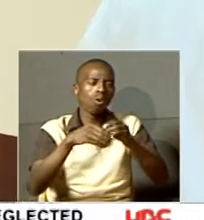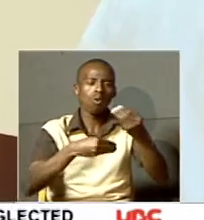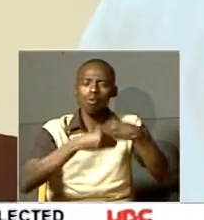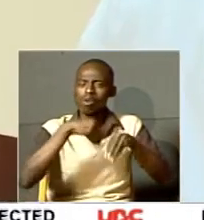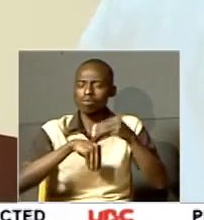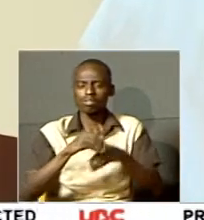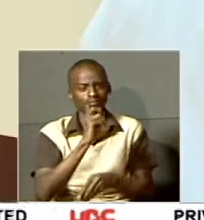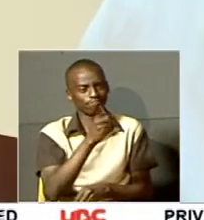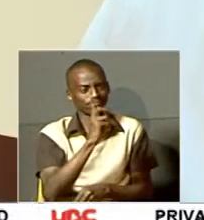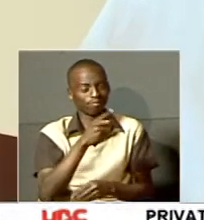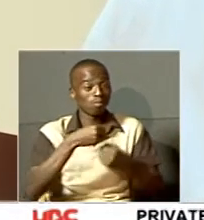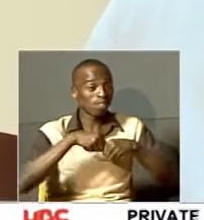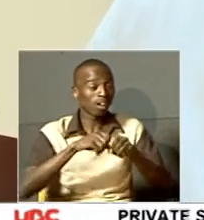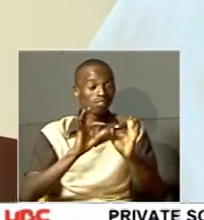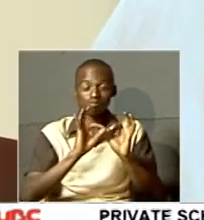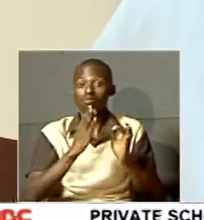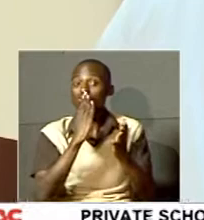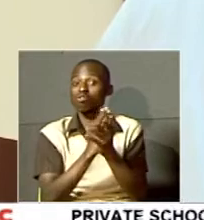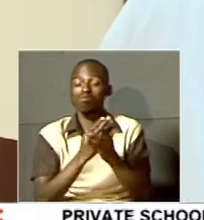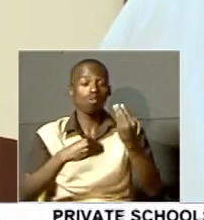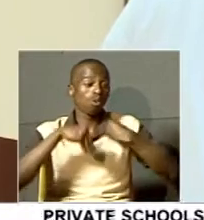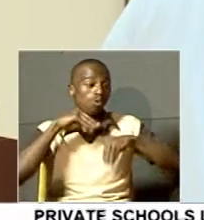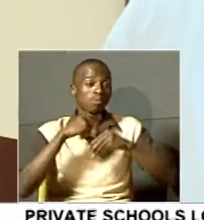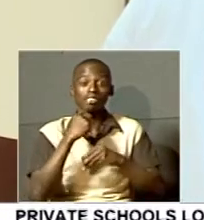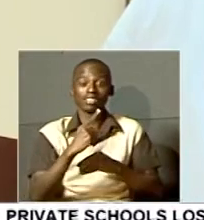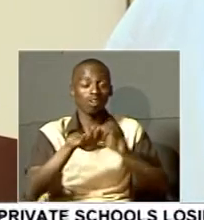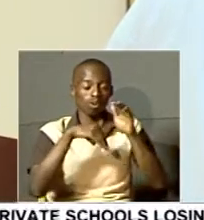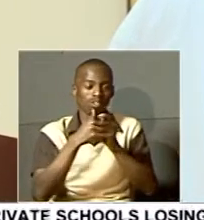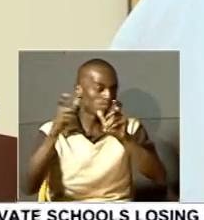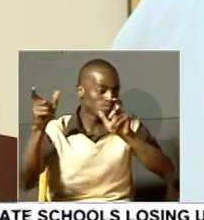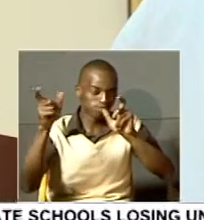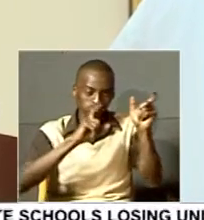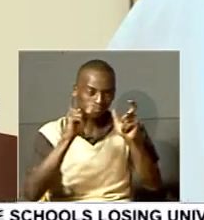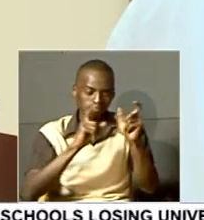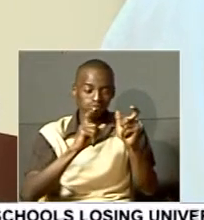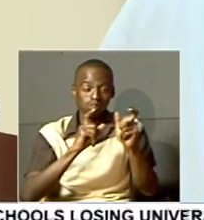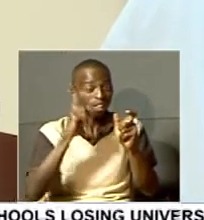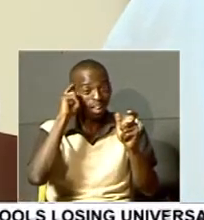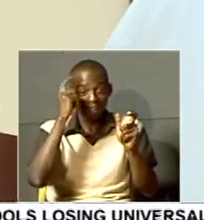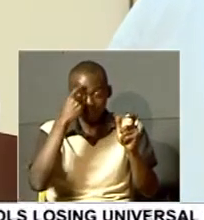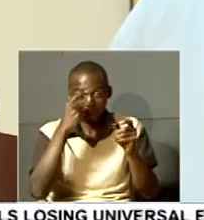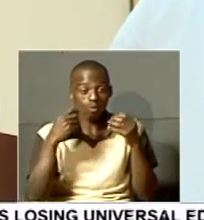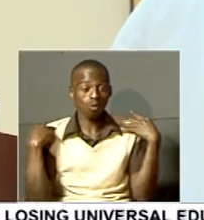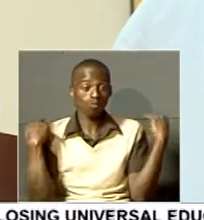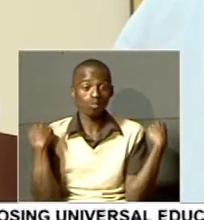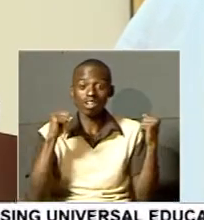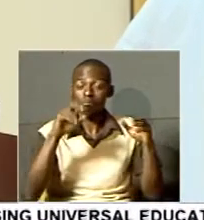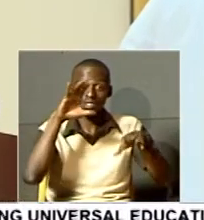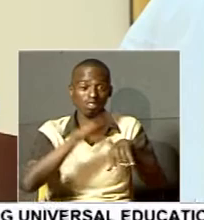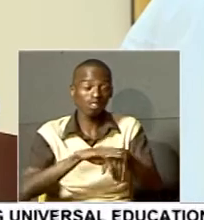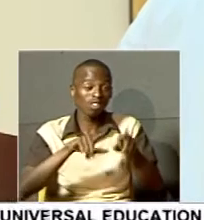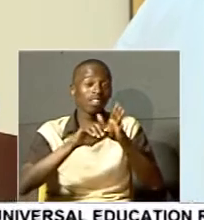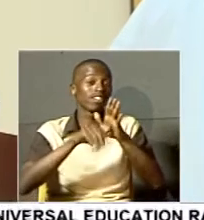army officers to play a role in fighting it, saying that through vigilance, corrupt government officers can be arrested, like the